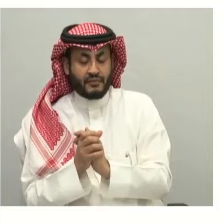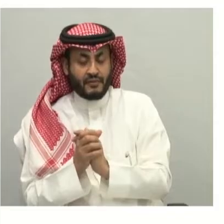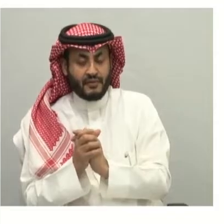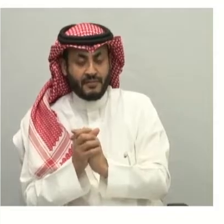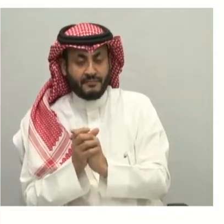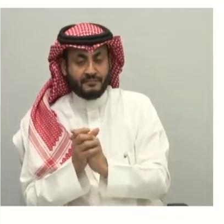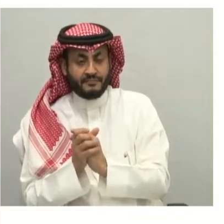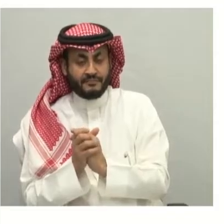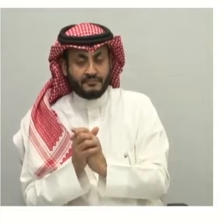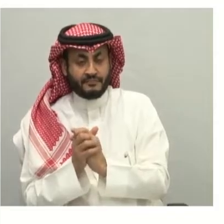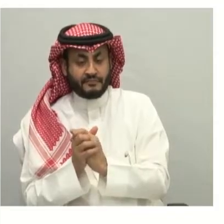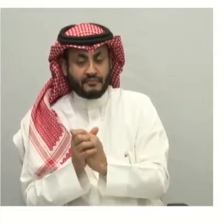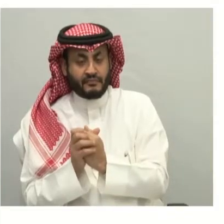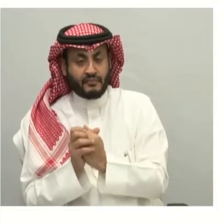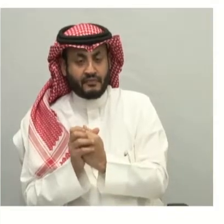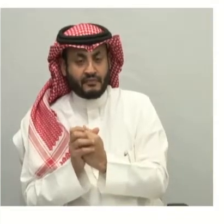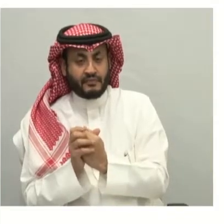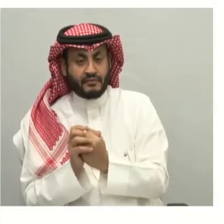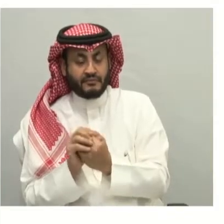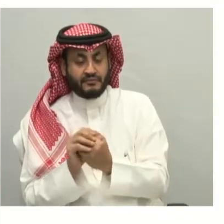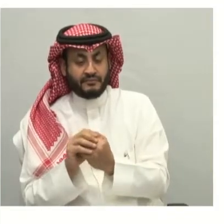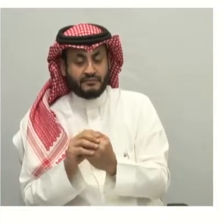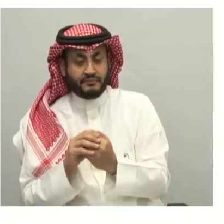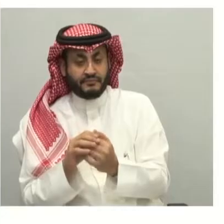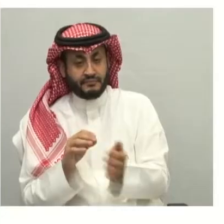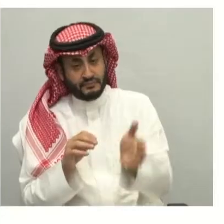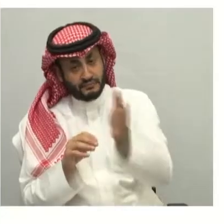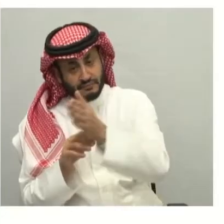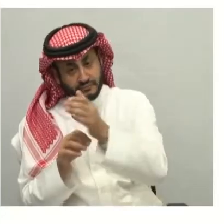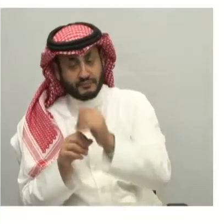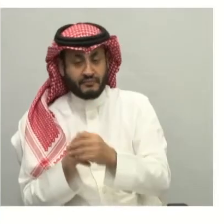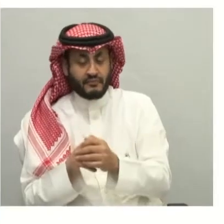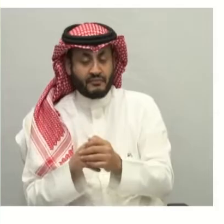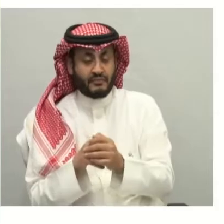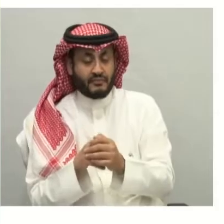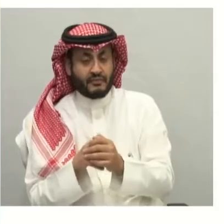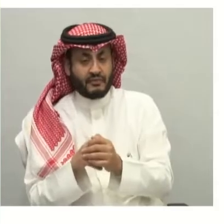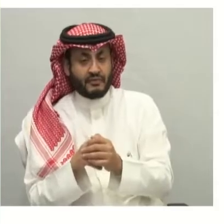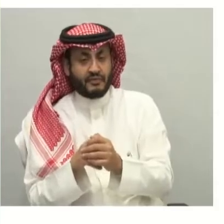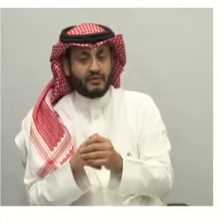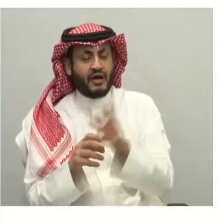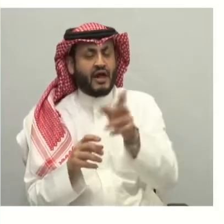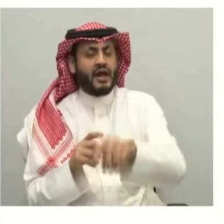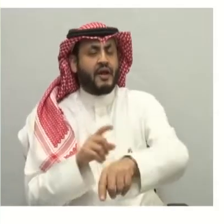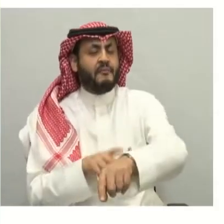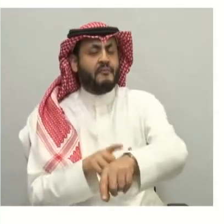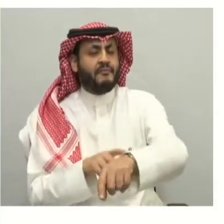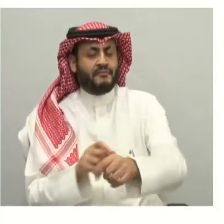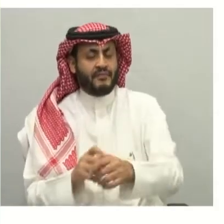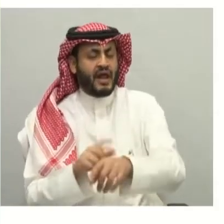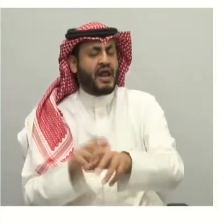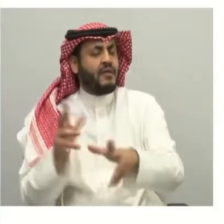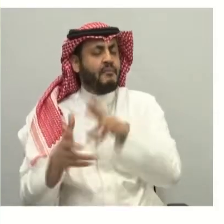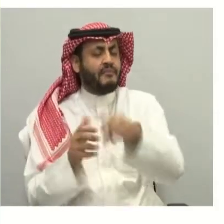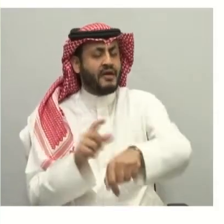in short questions. And also we have talked about the time expressions. So you see,